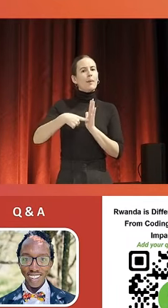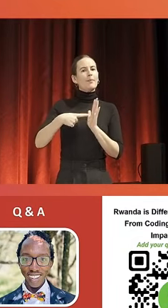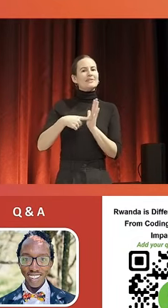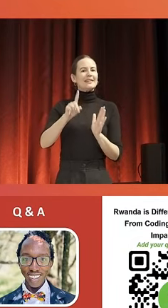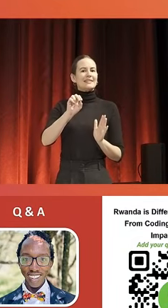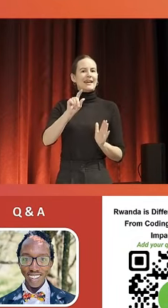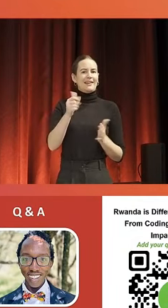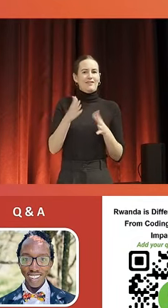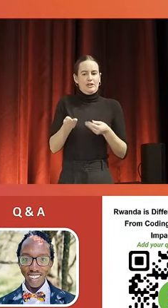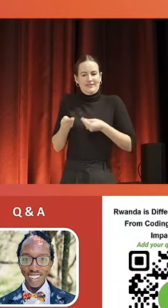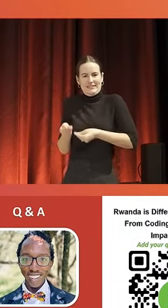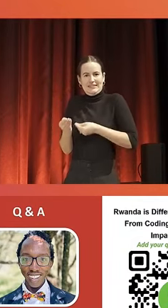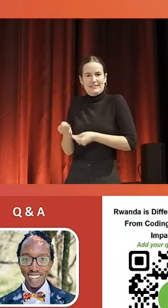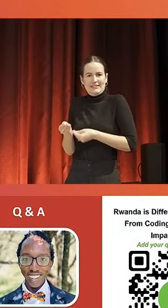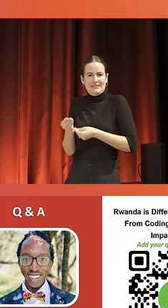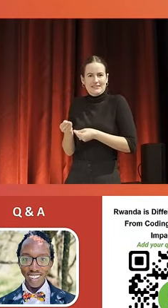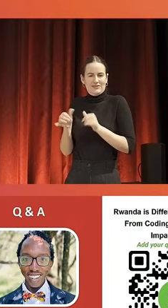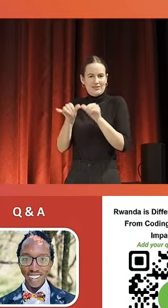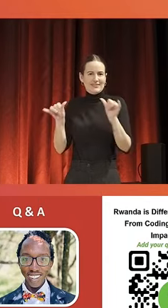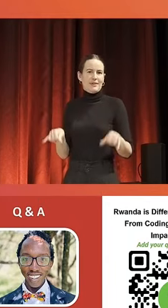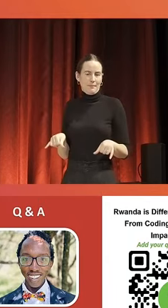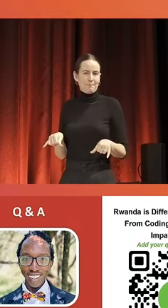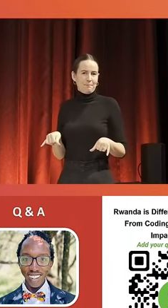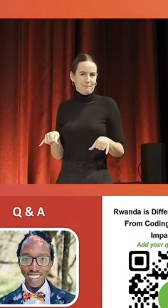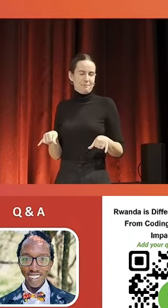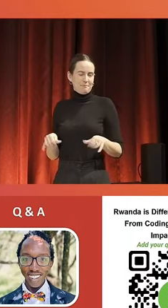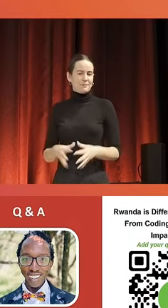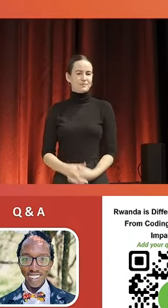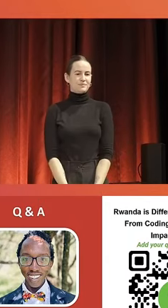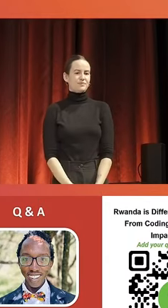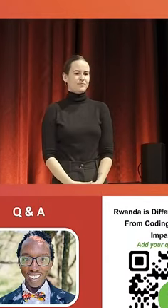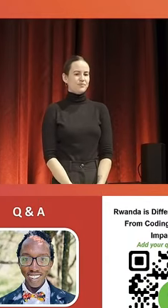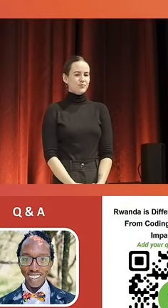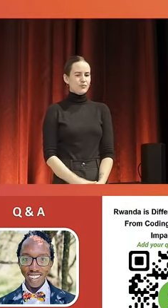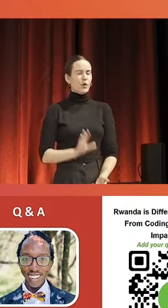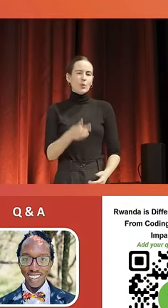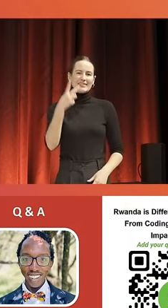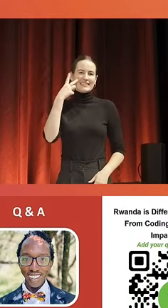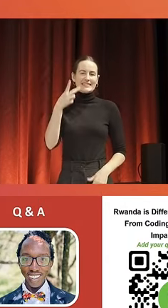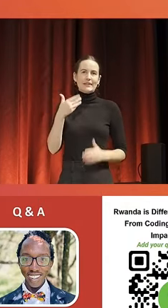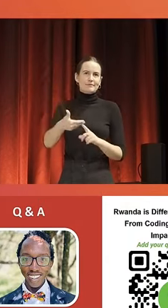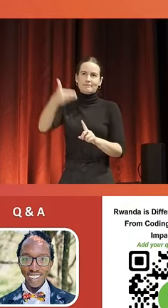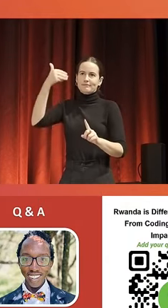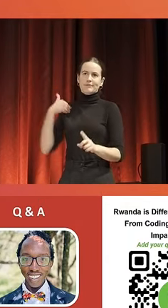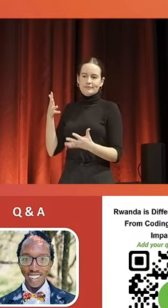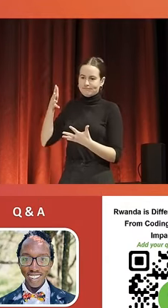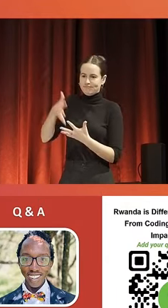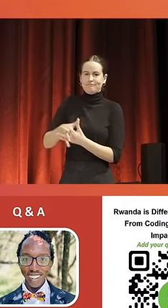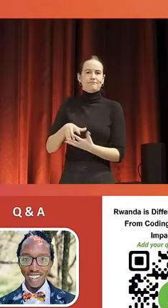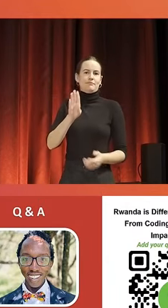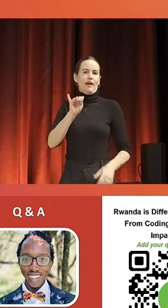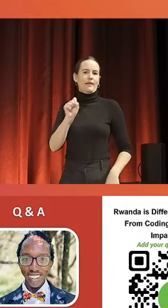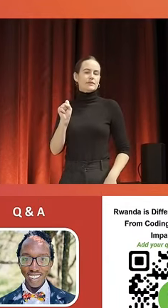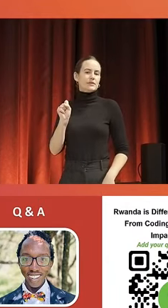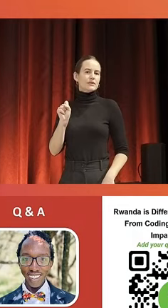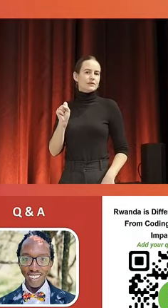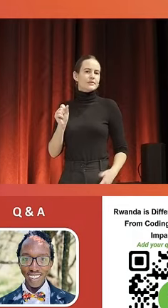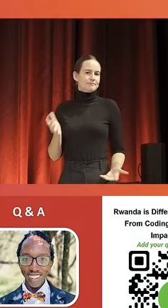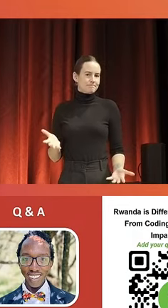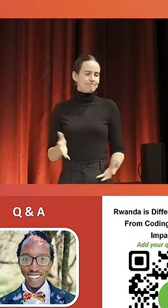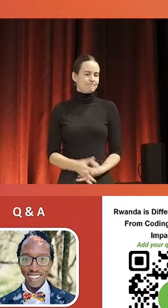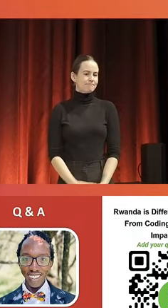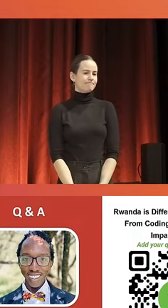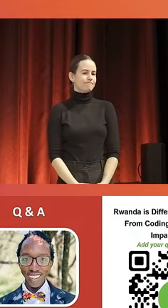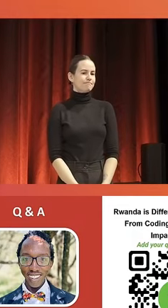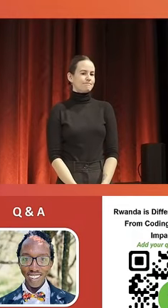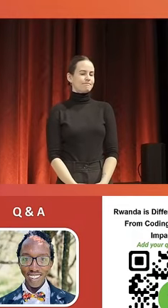them and to represent a lot of the historical biases that we have. So I believe